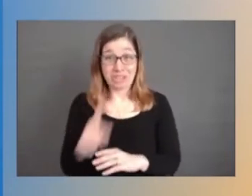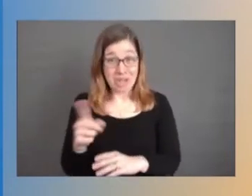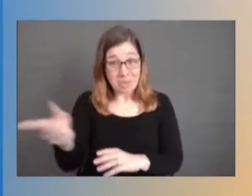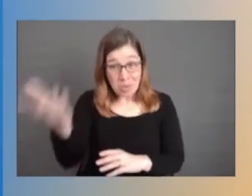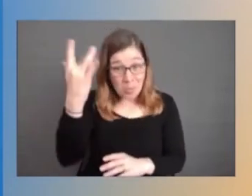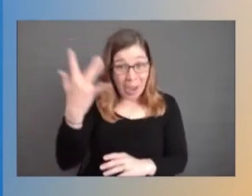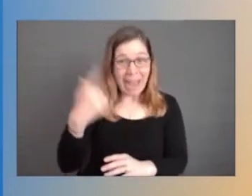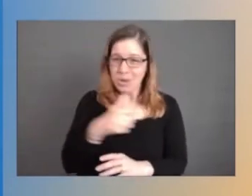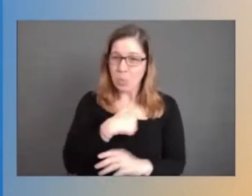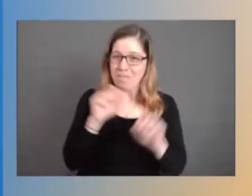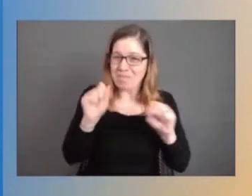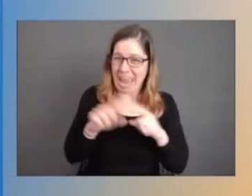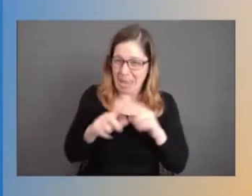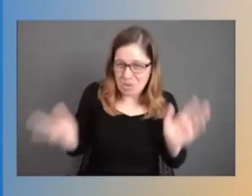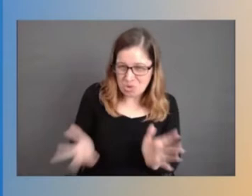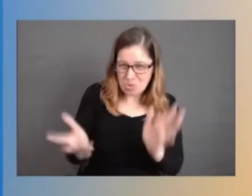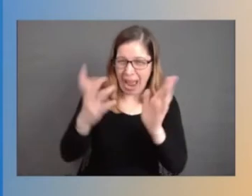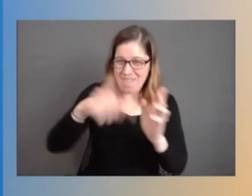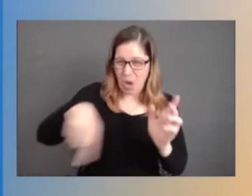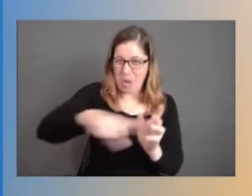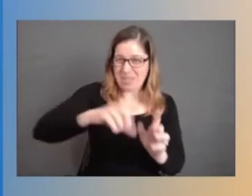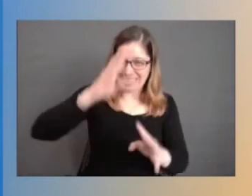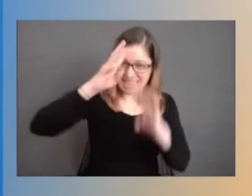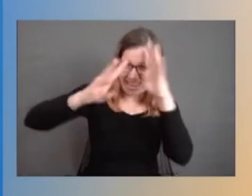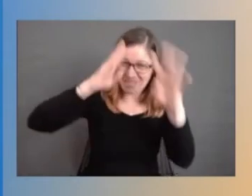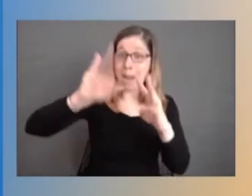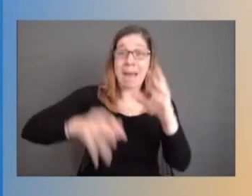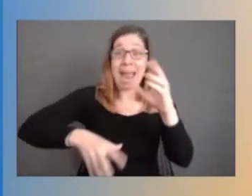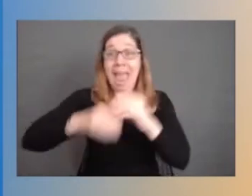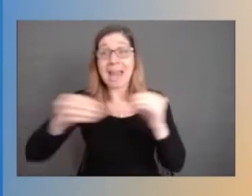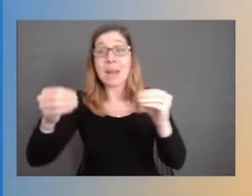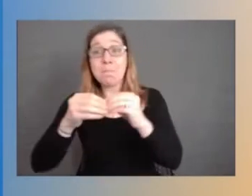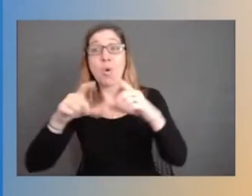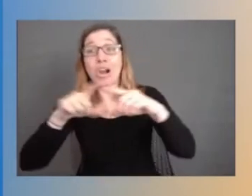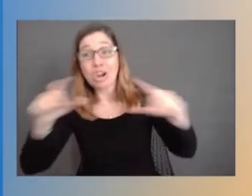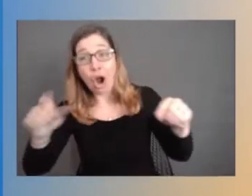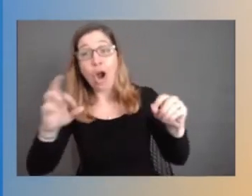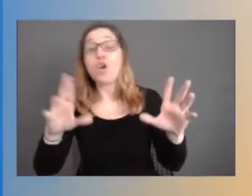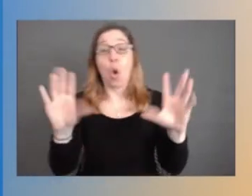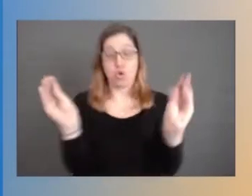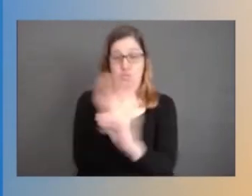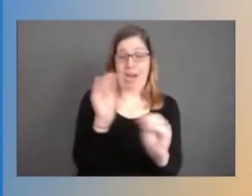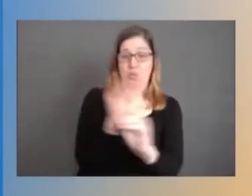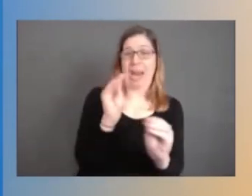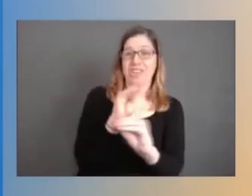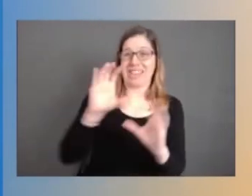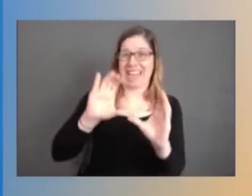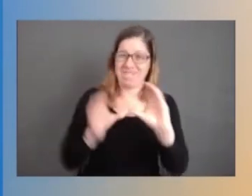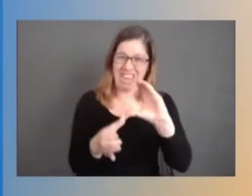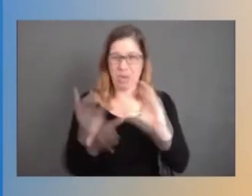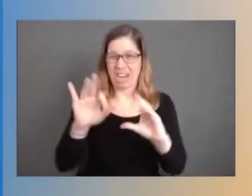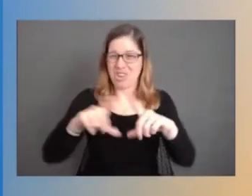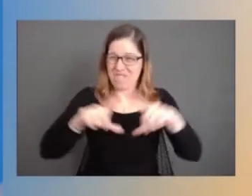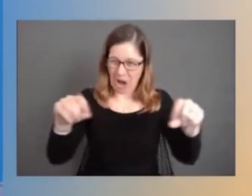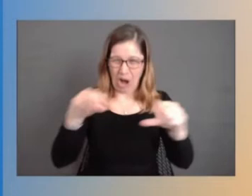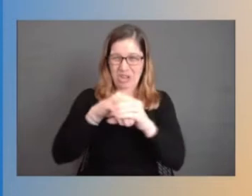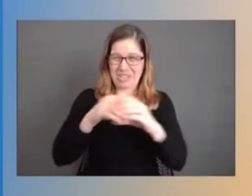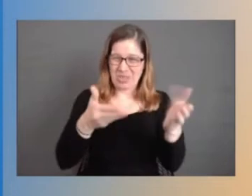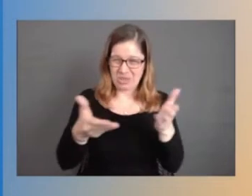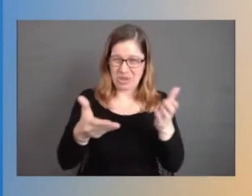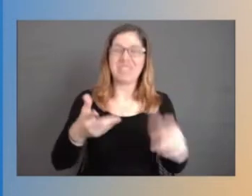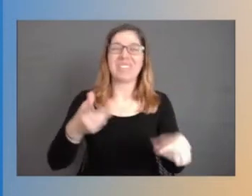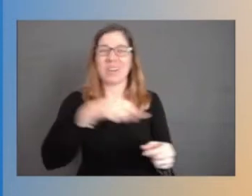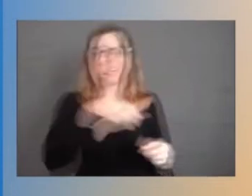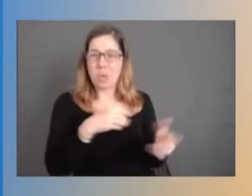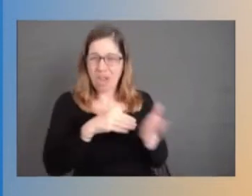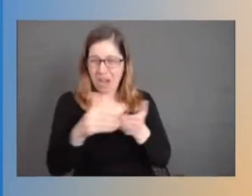all these innovations just by adding more cards or rearranging the configuration of cards within the server. Okay. Now, we often talk about all of these elements